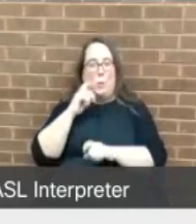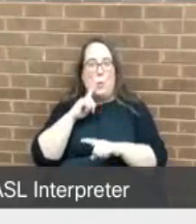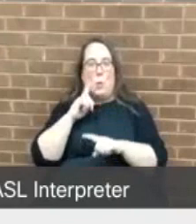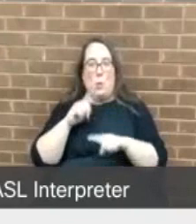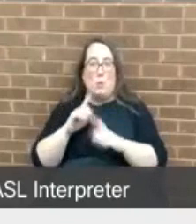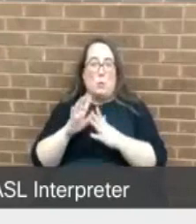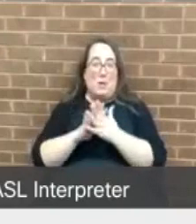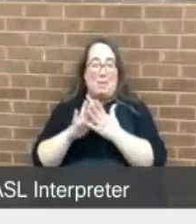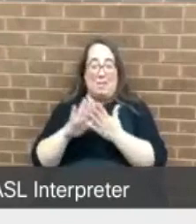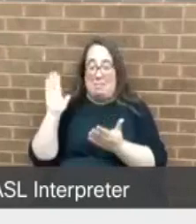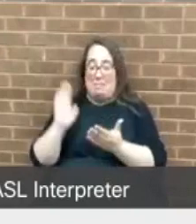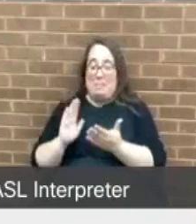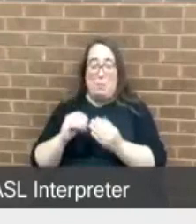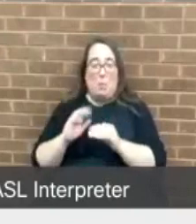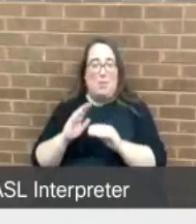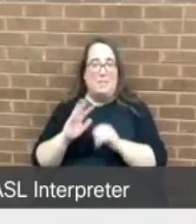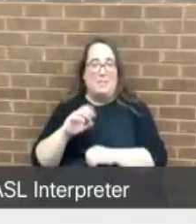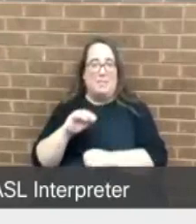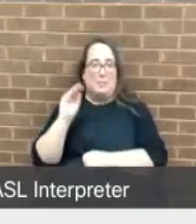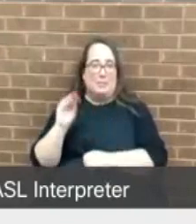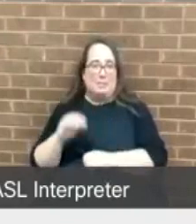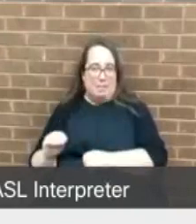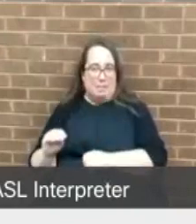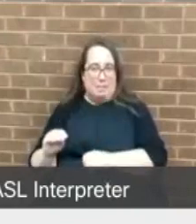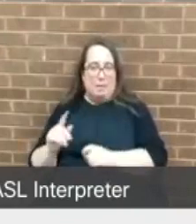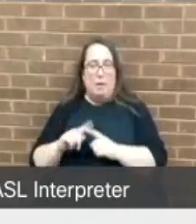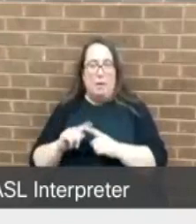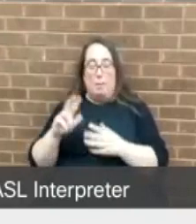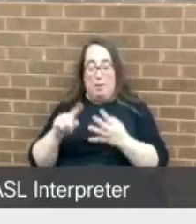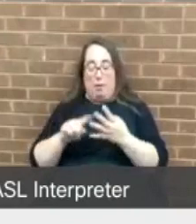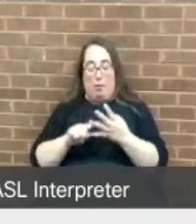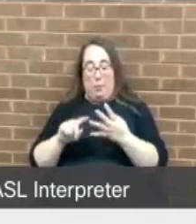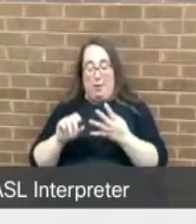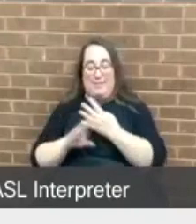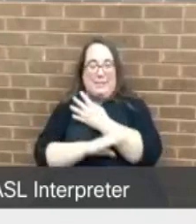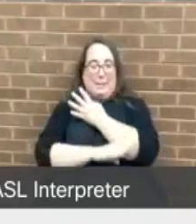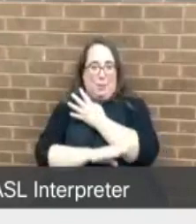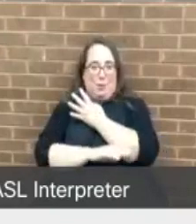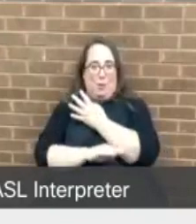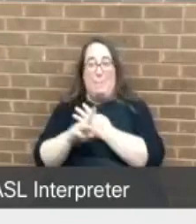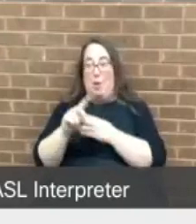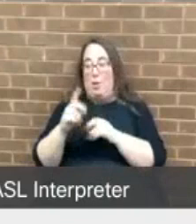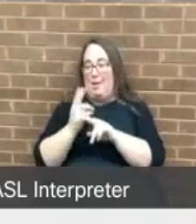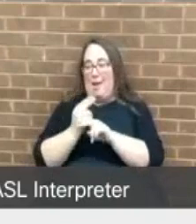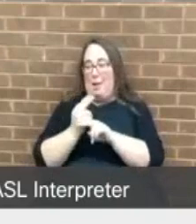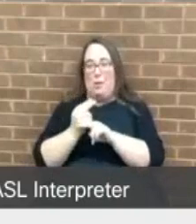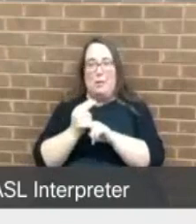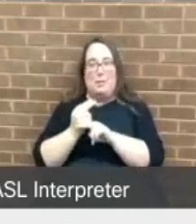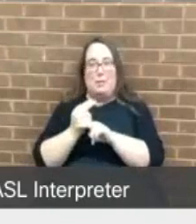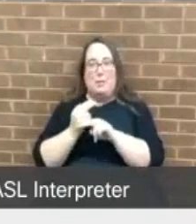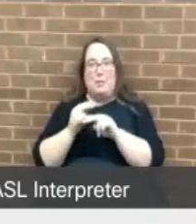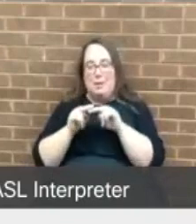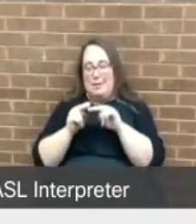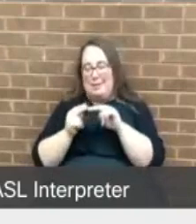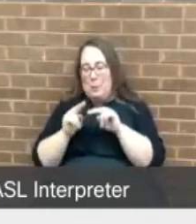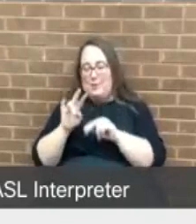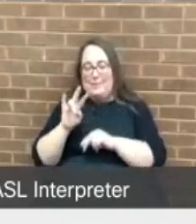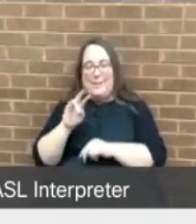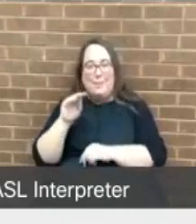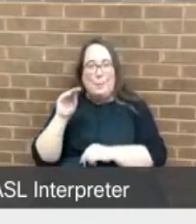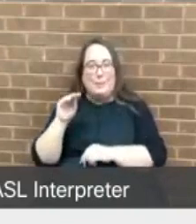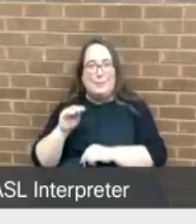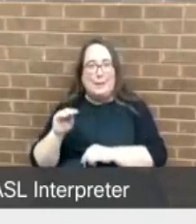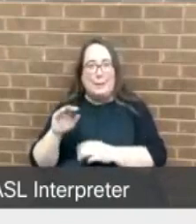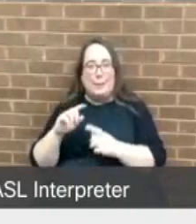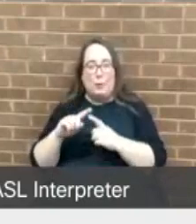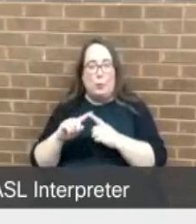order, traffic volumes dropped more than 50%. But in the third week of September, traffic on Maryland highways was down just